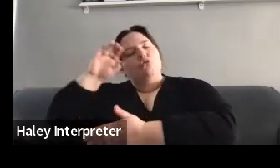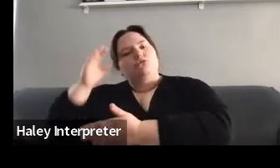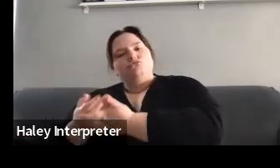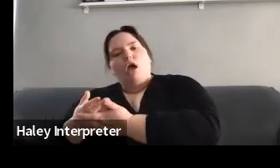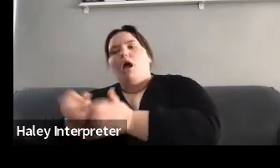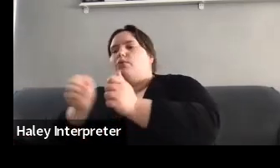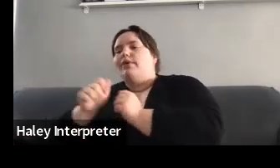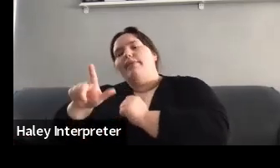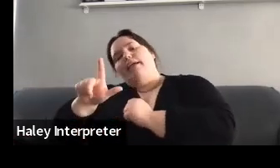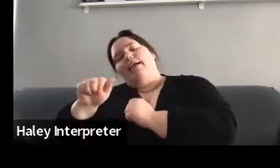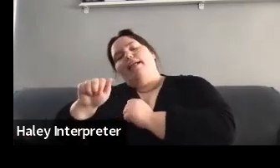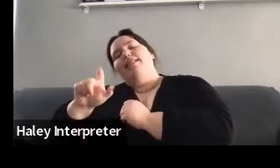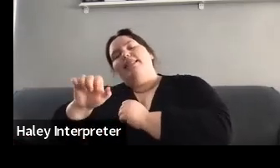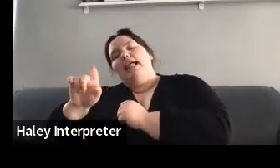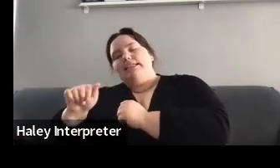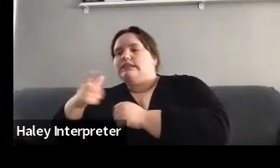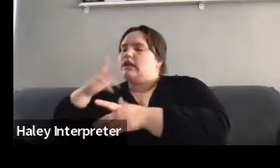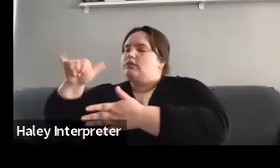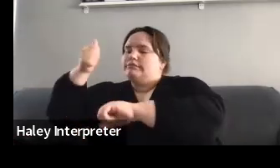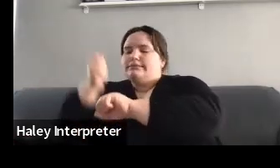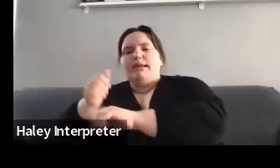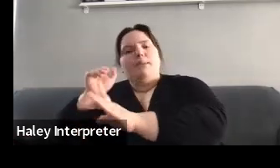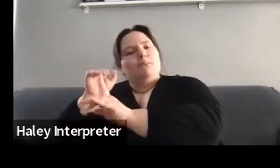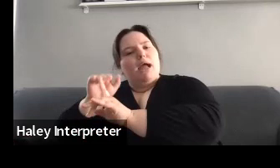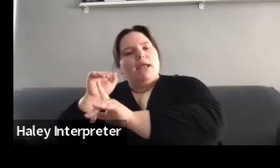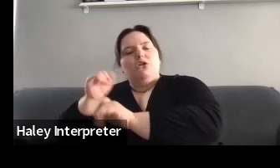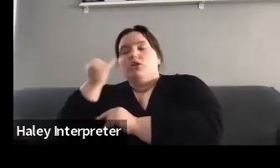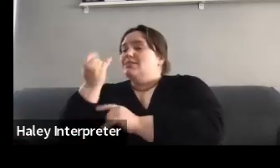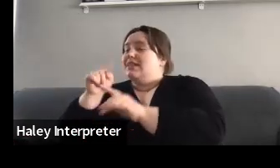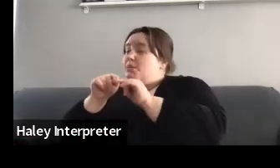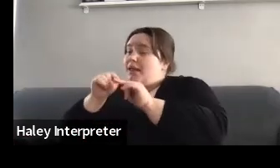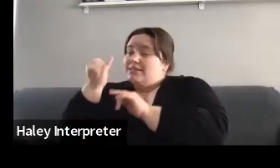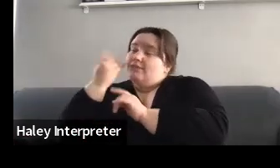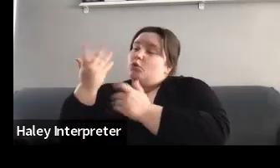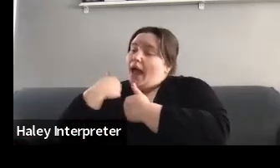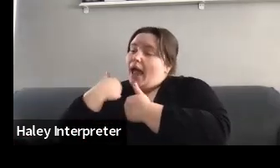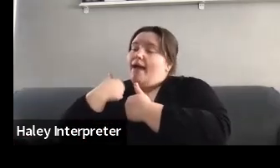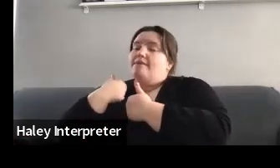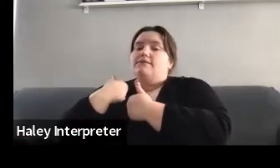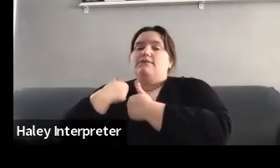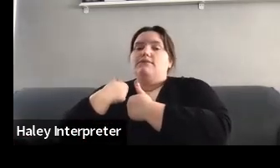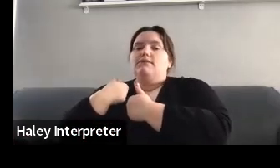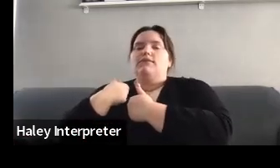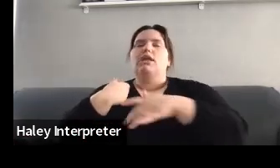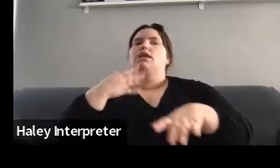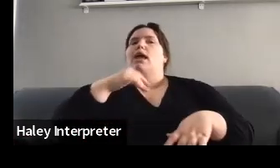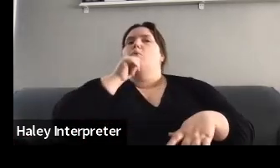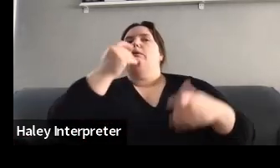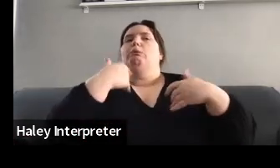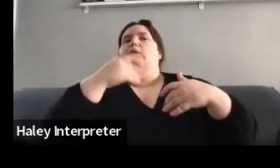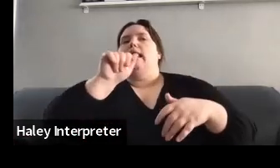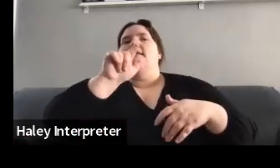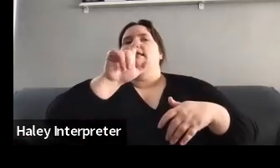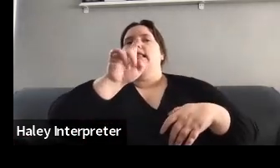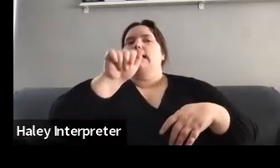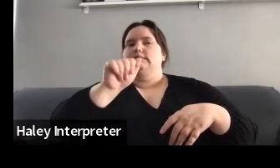device and setting up reminders, and kind of depending on if you already have smart. We don't have Alexa. Okay,